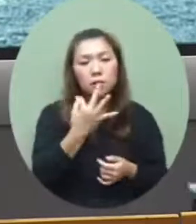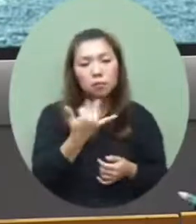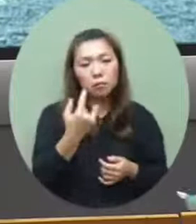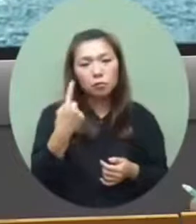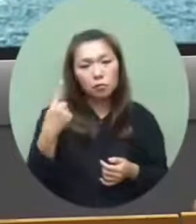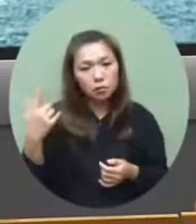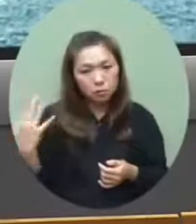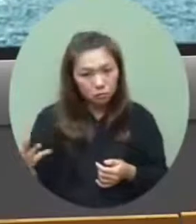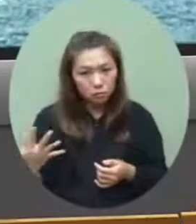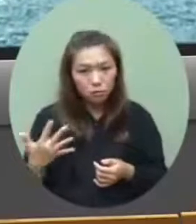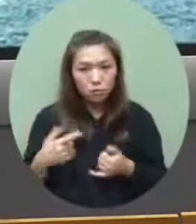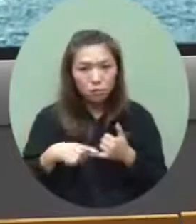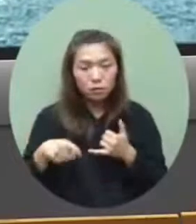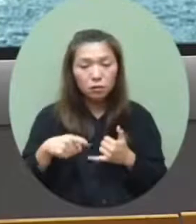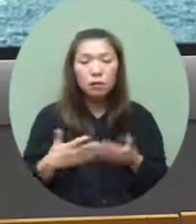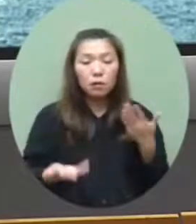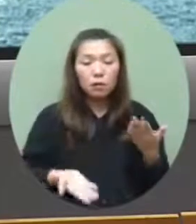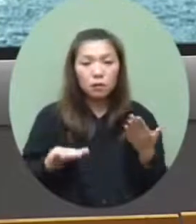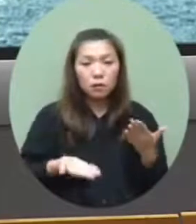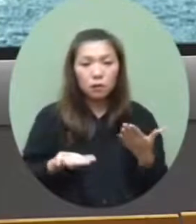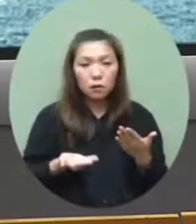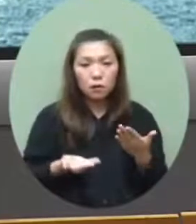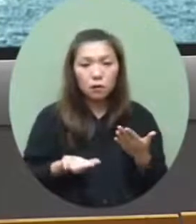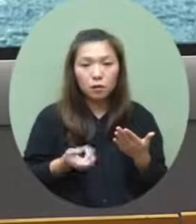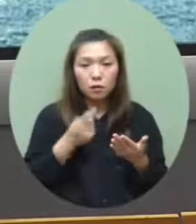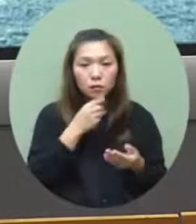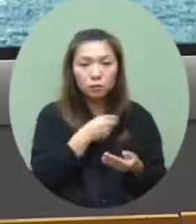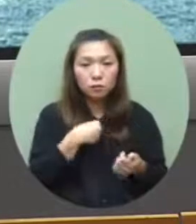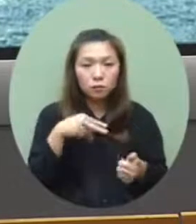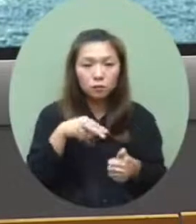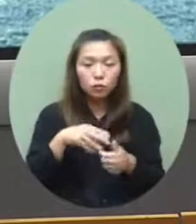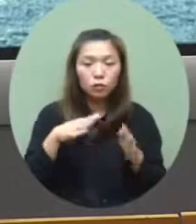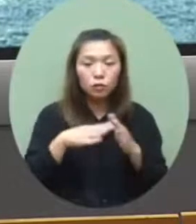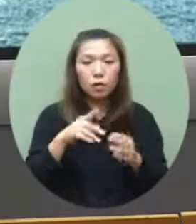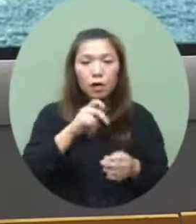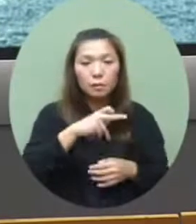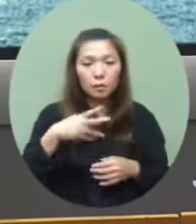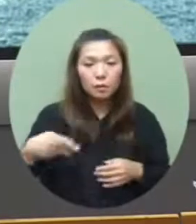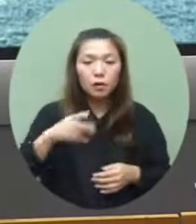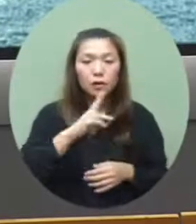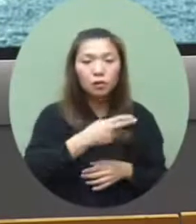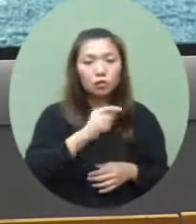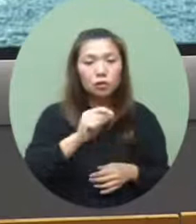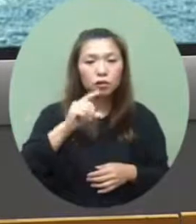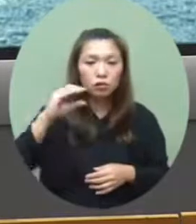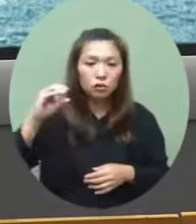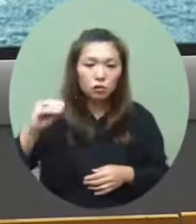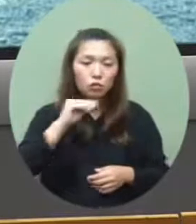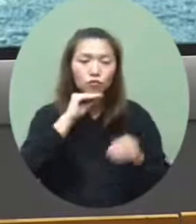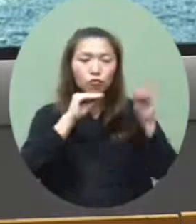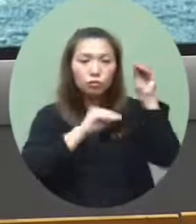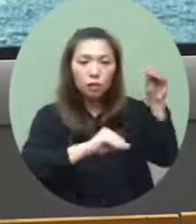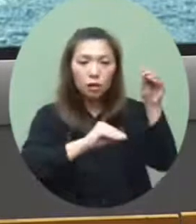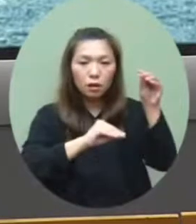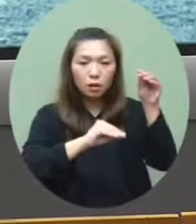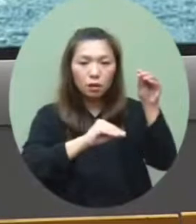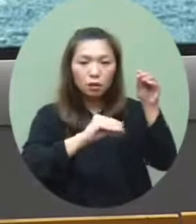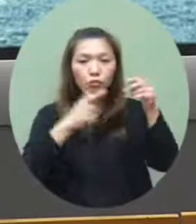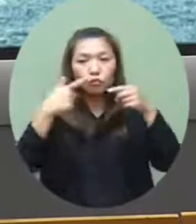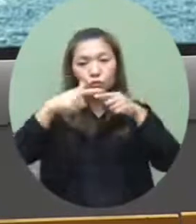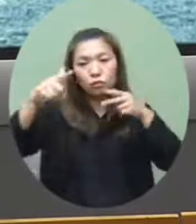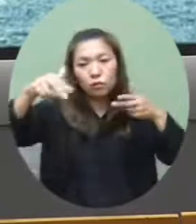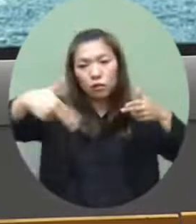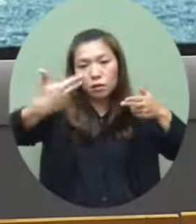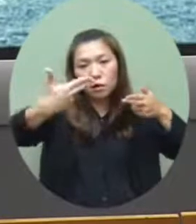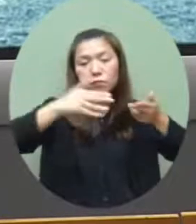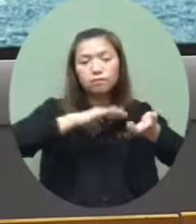you test RAT positive, you can just ring our hotline 1836 or 115, or use the HA